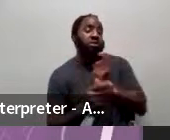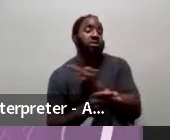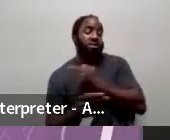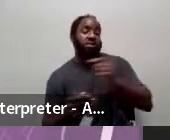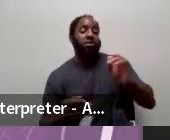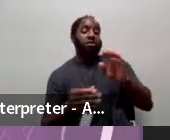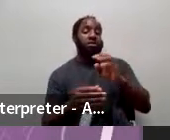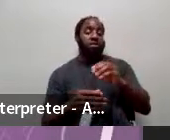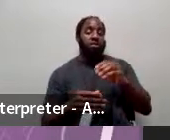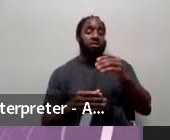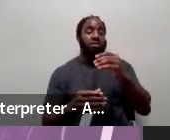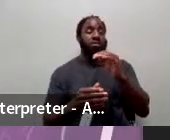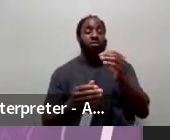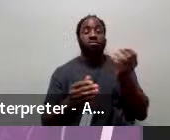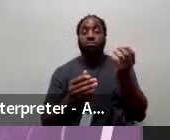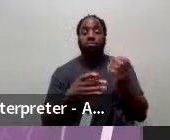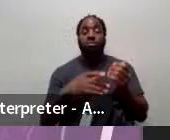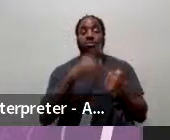want to keep having with us.